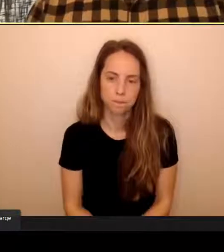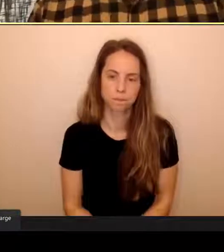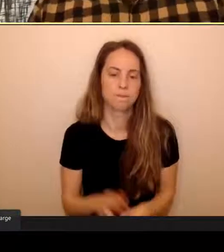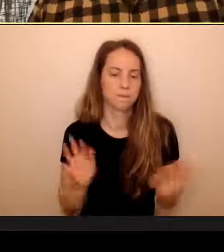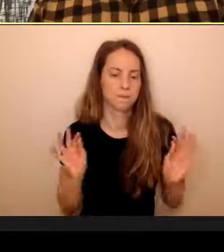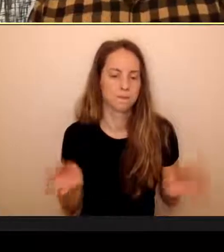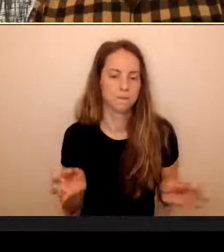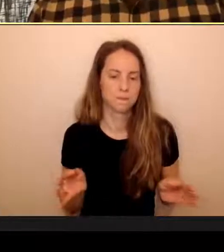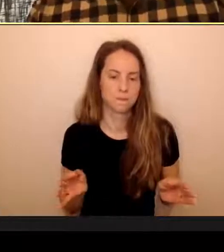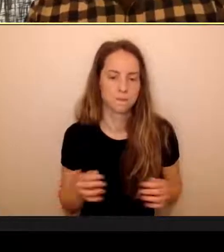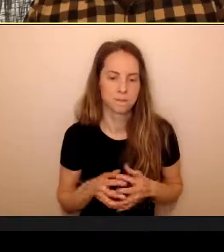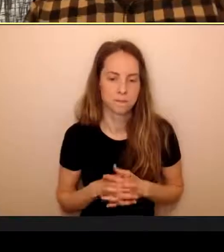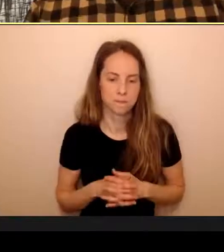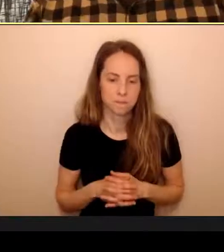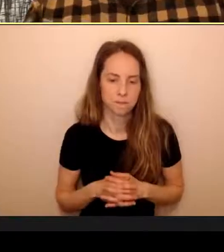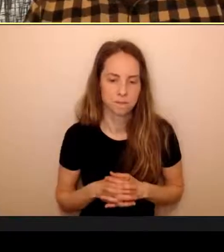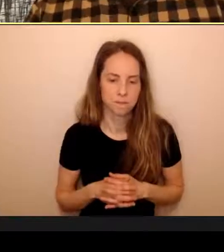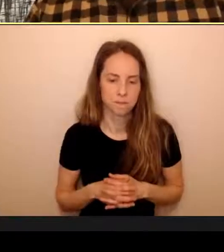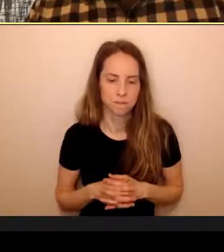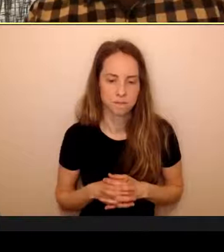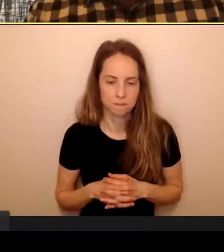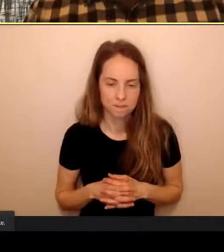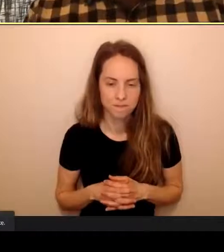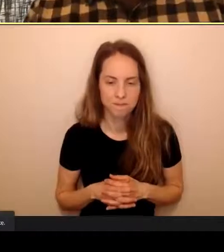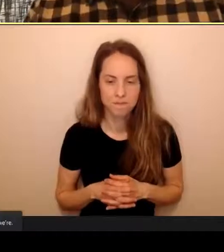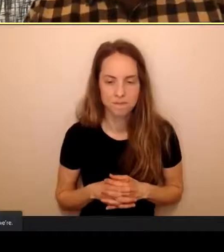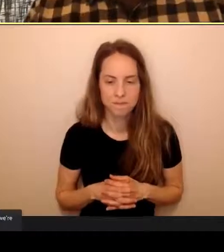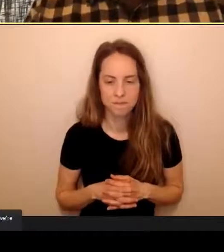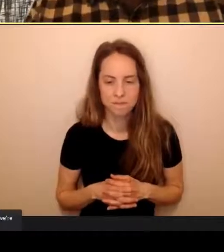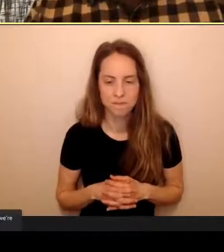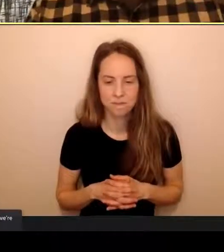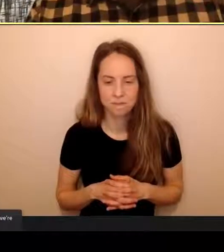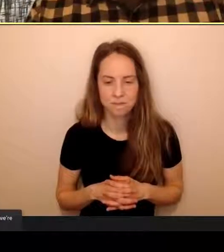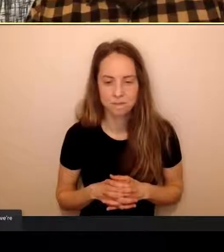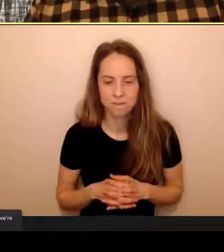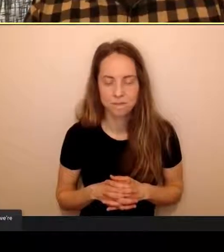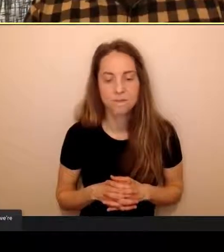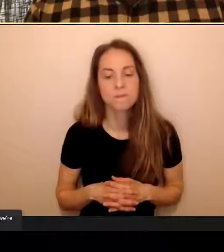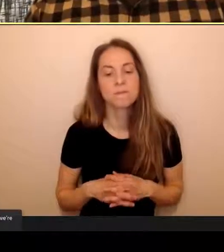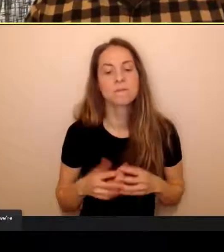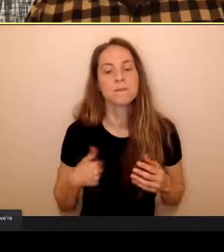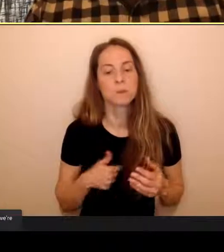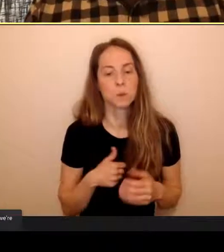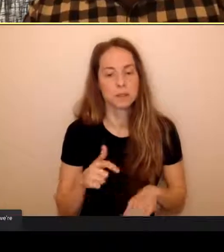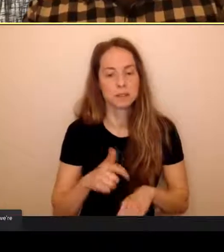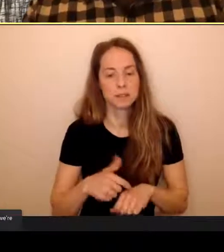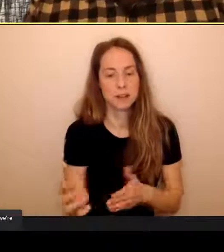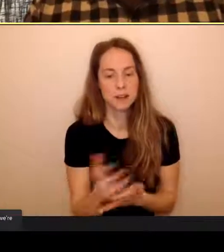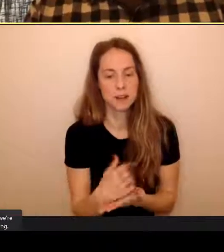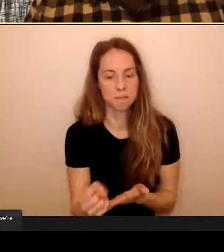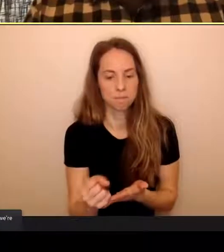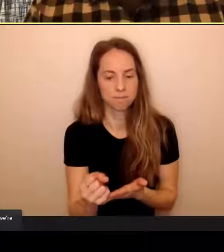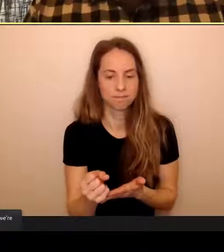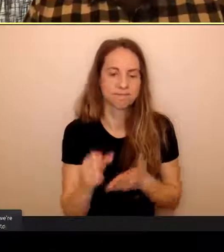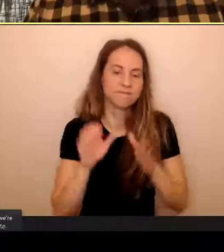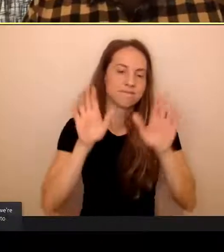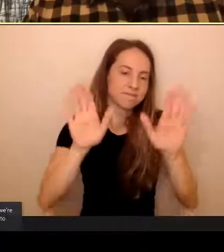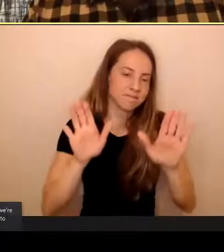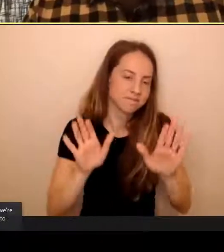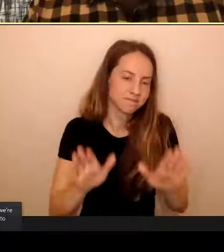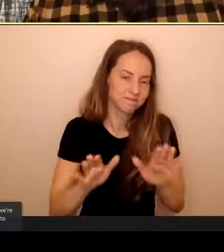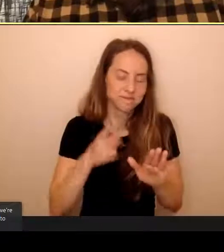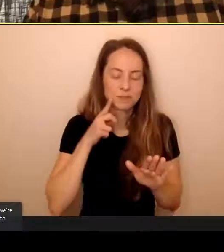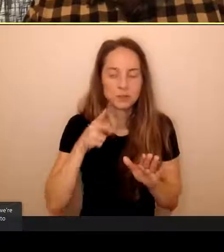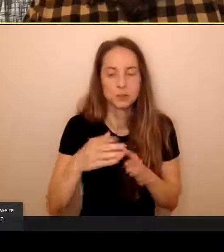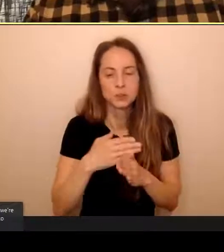Absolutely. Yeah. Well, it looks like we are out of time. It was so wonderful for you to share your